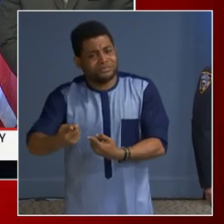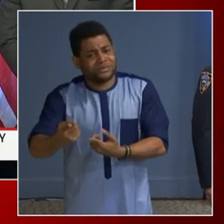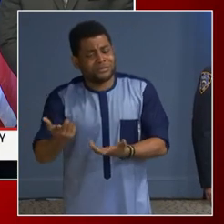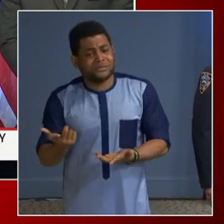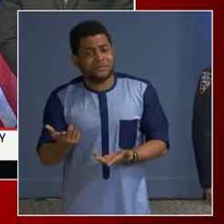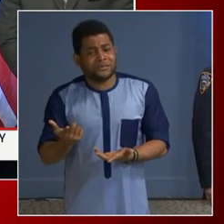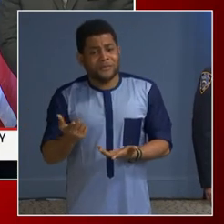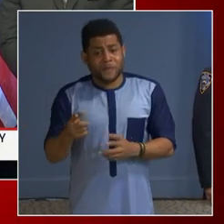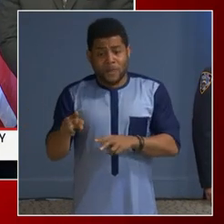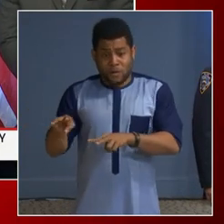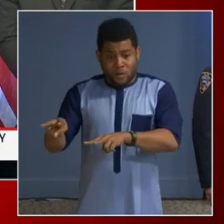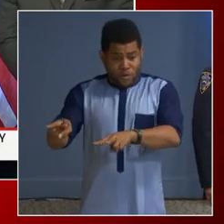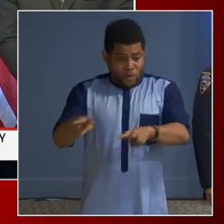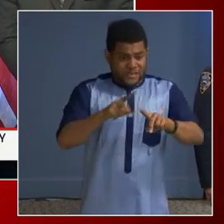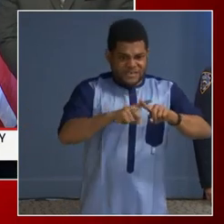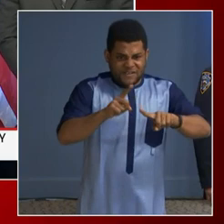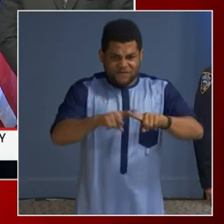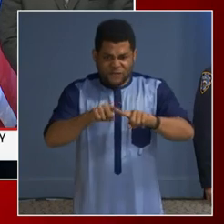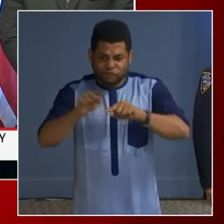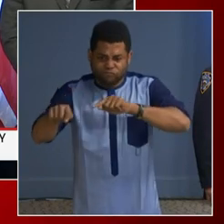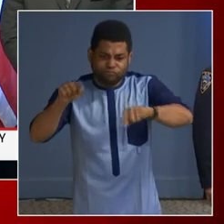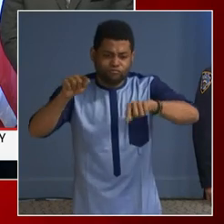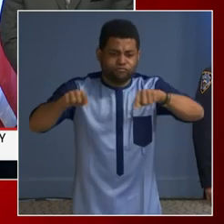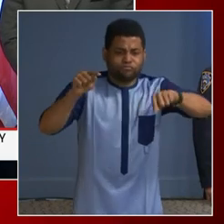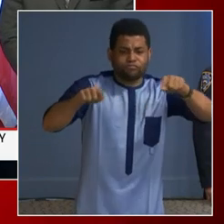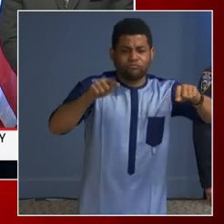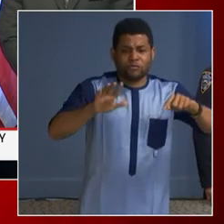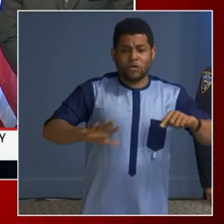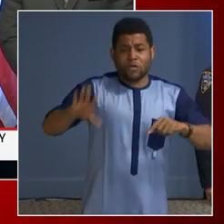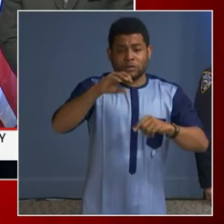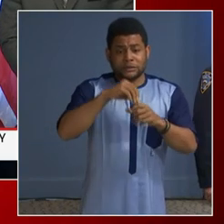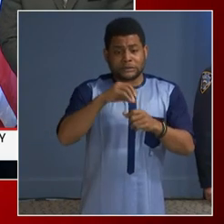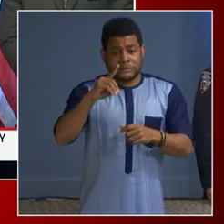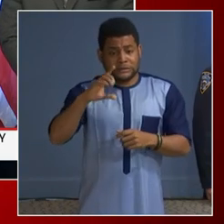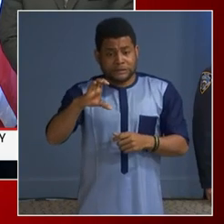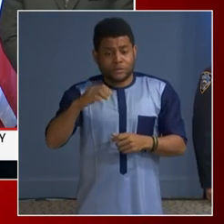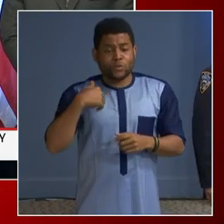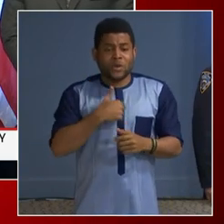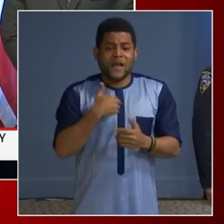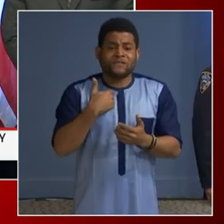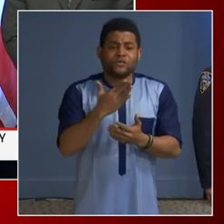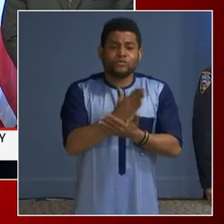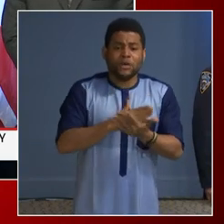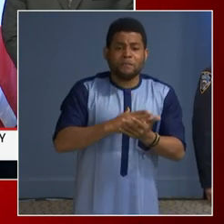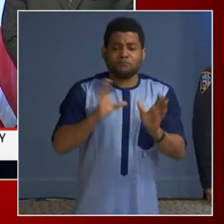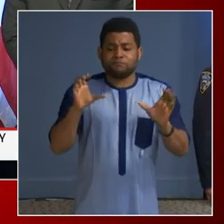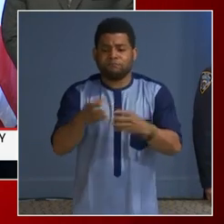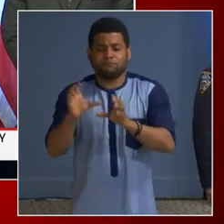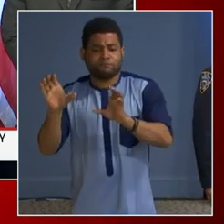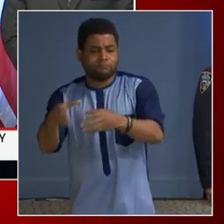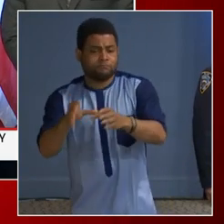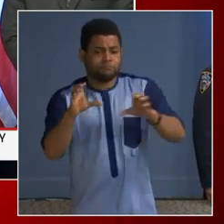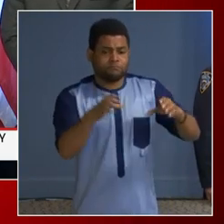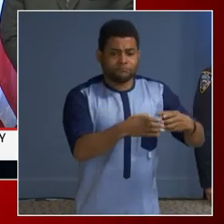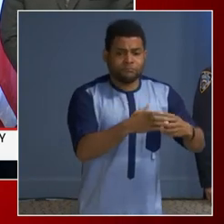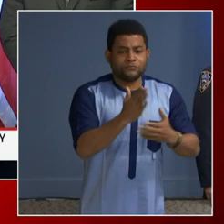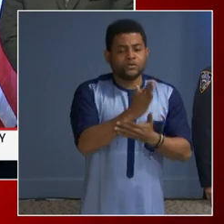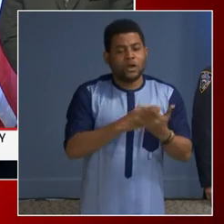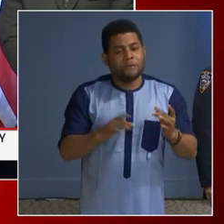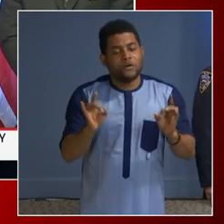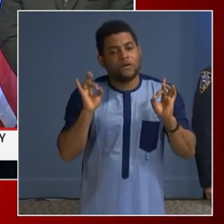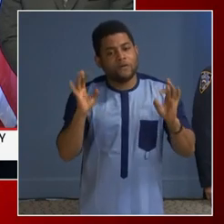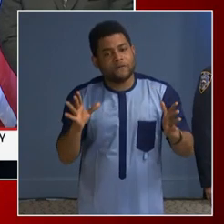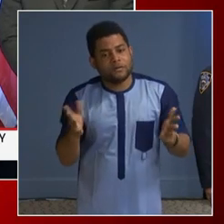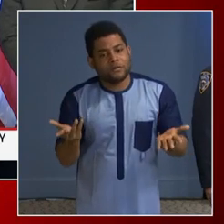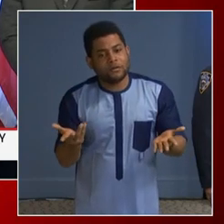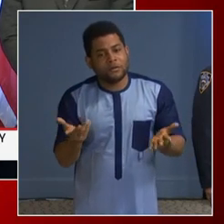the district. We think we have a couple dozen, and the conditions at some of them are horrible. Okay? People living with